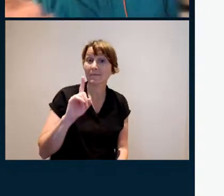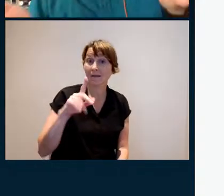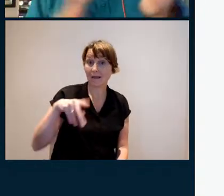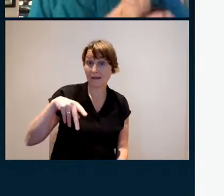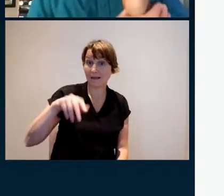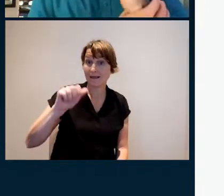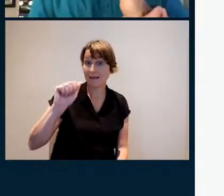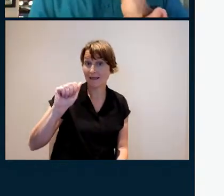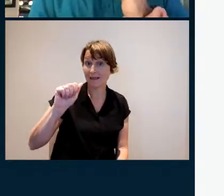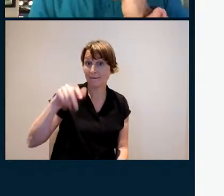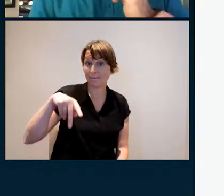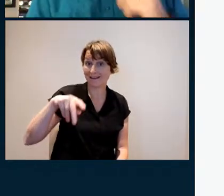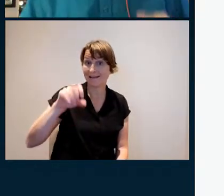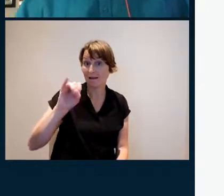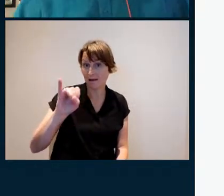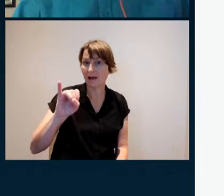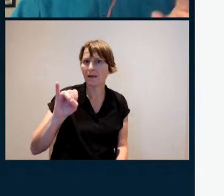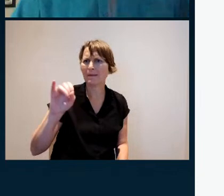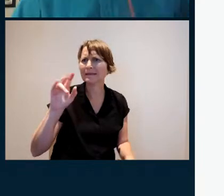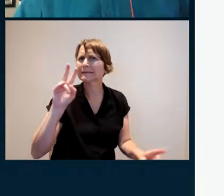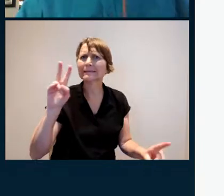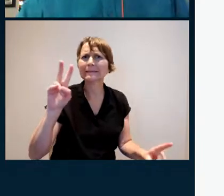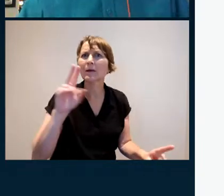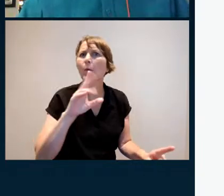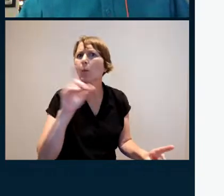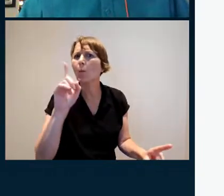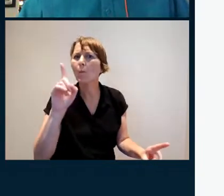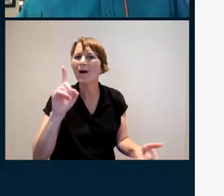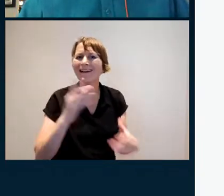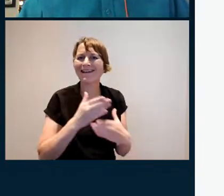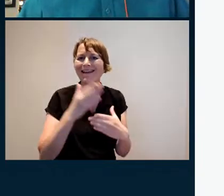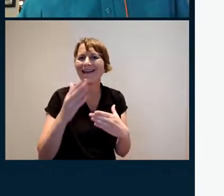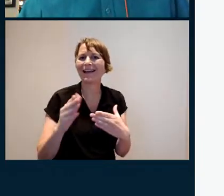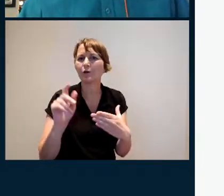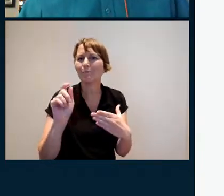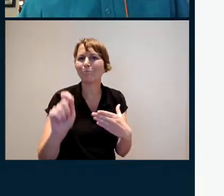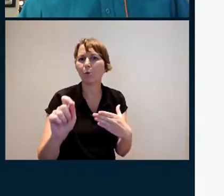actually browse to an API endpoint on it. But that's, so